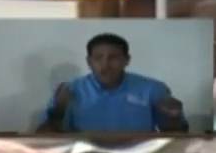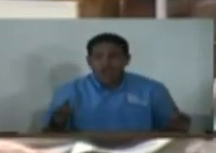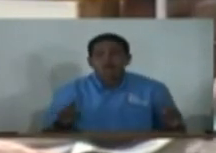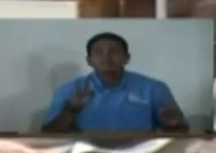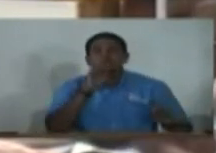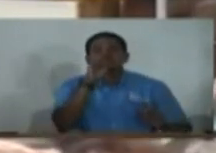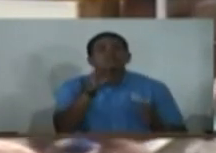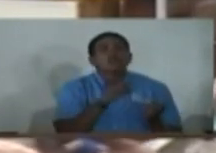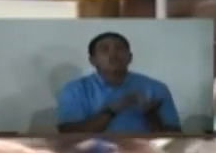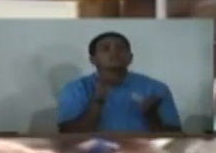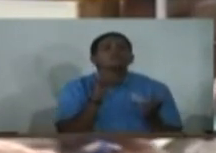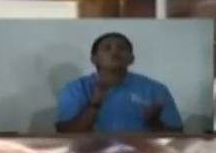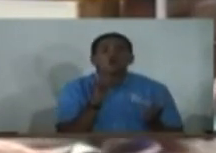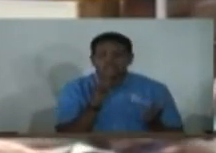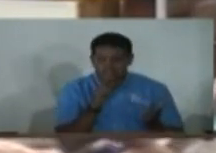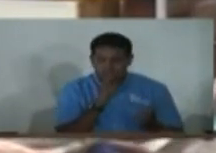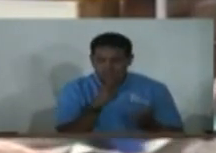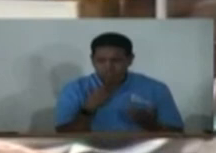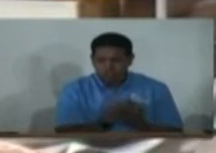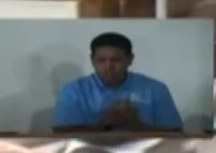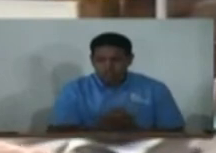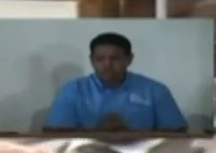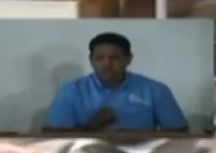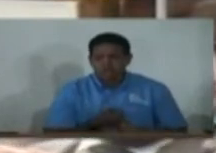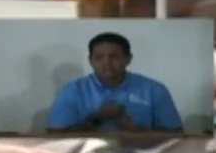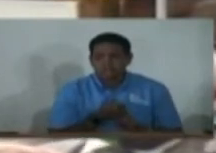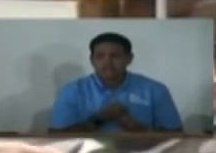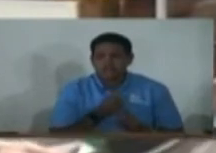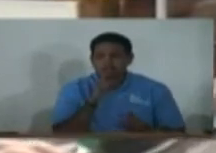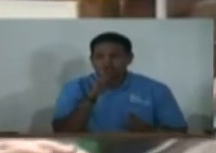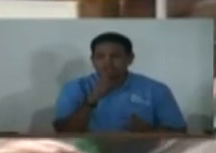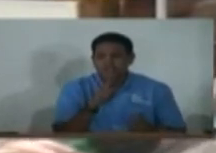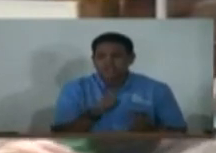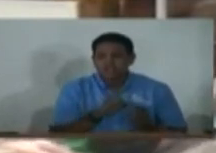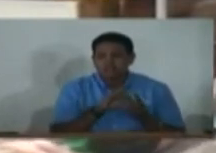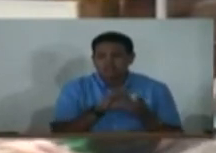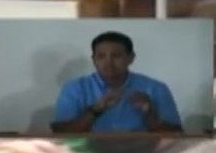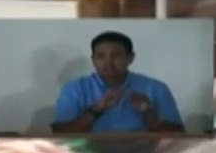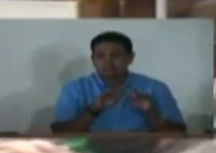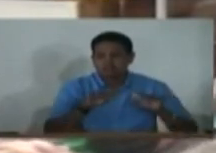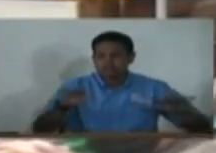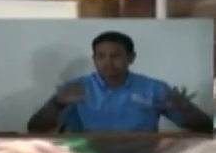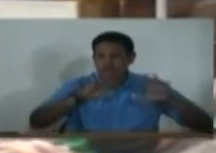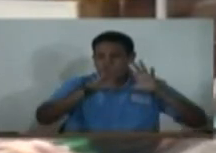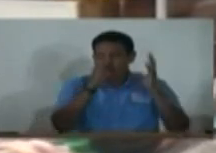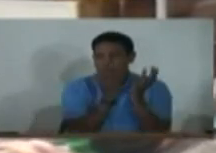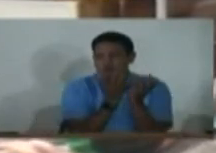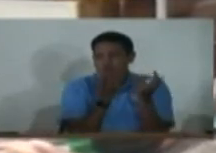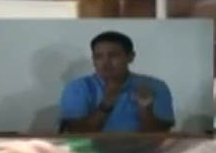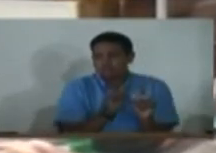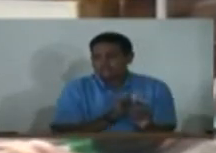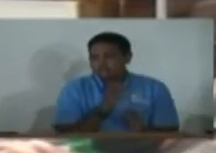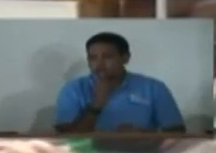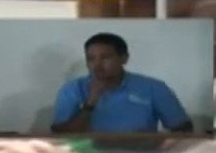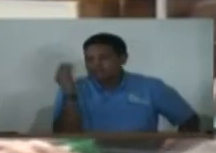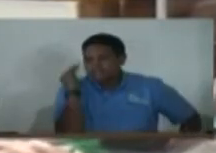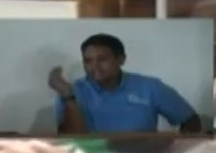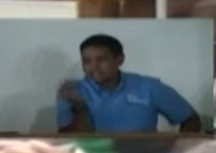to exploit the opportunities that are abound worldwide. I want to just say, Madam